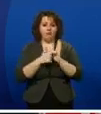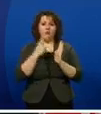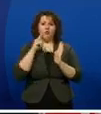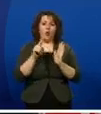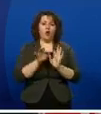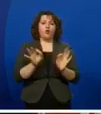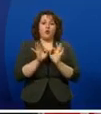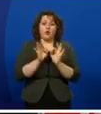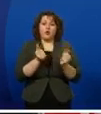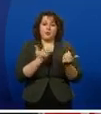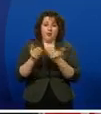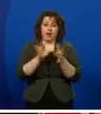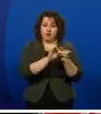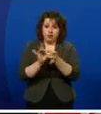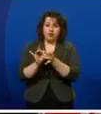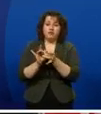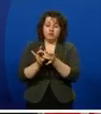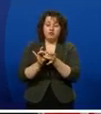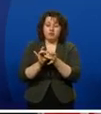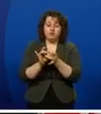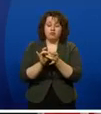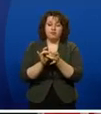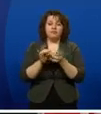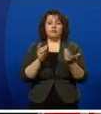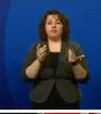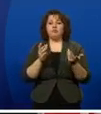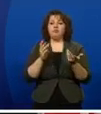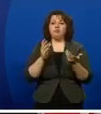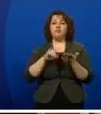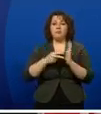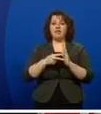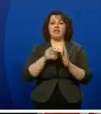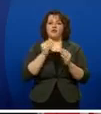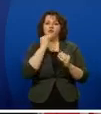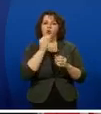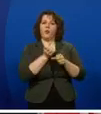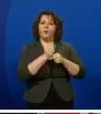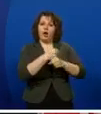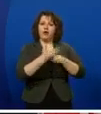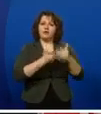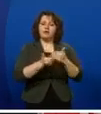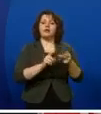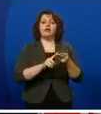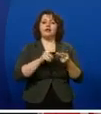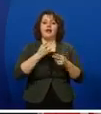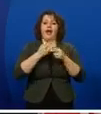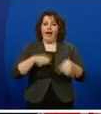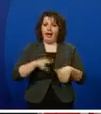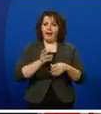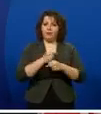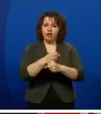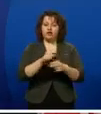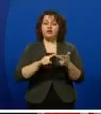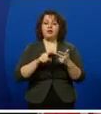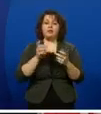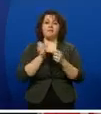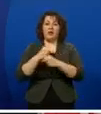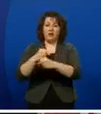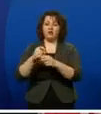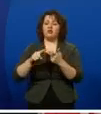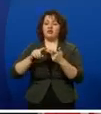supply chains moving over the last year, including those at food processing, egg production, and manufacturing and